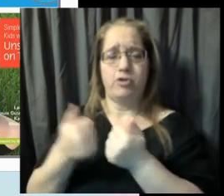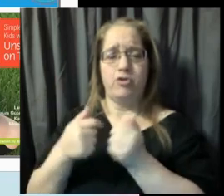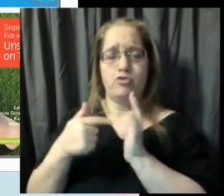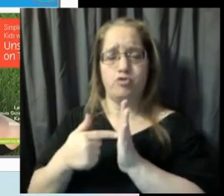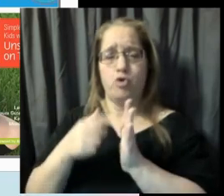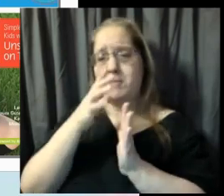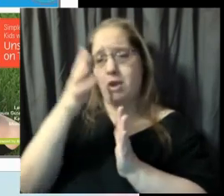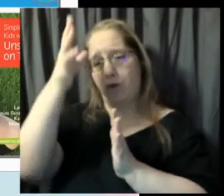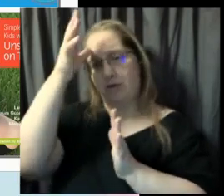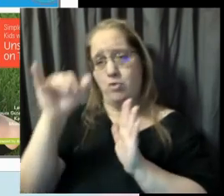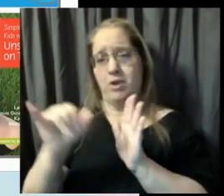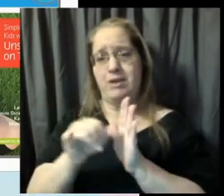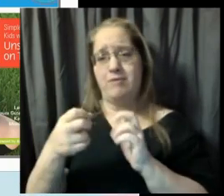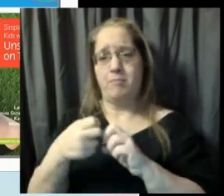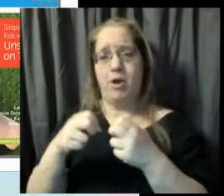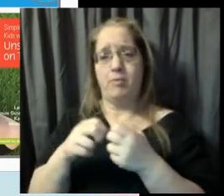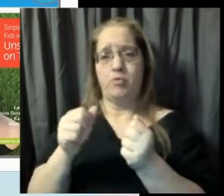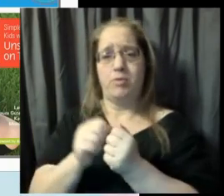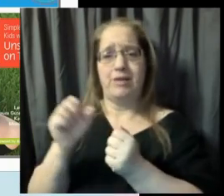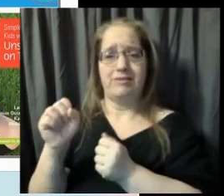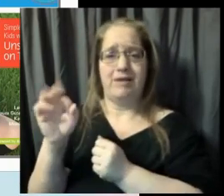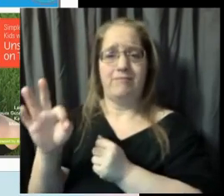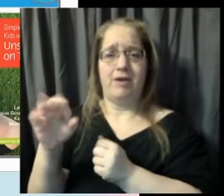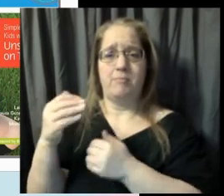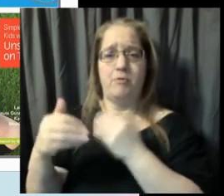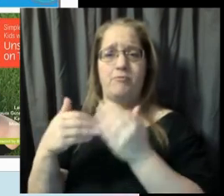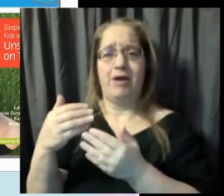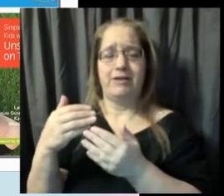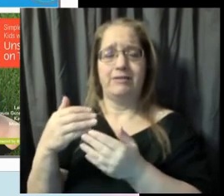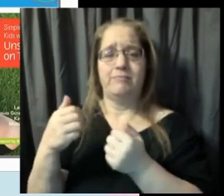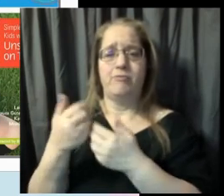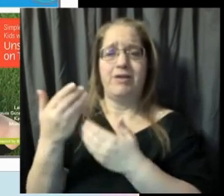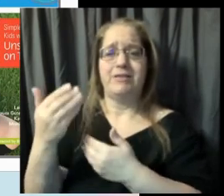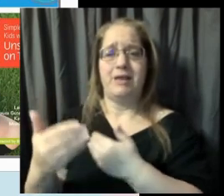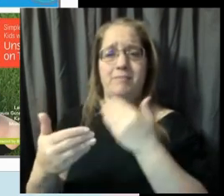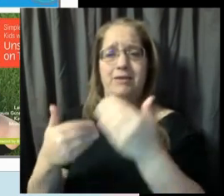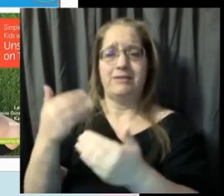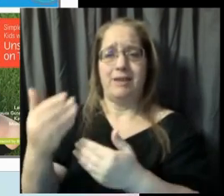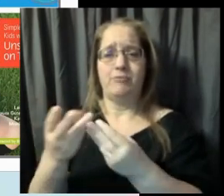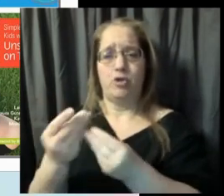how to identify problems with executive function, and it provides step-by-step solutions.